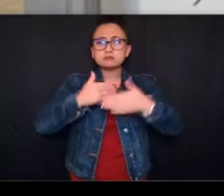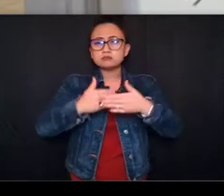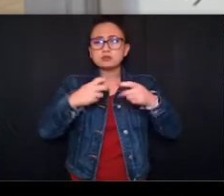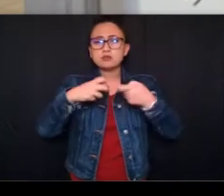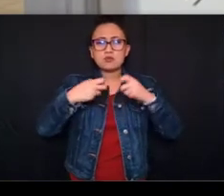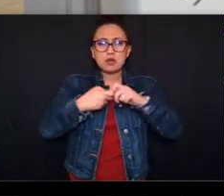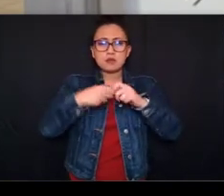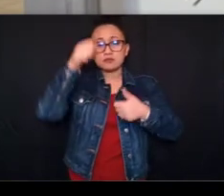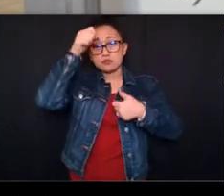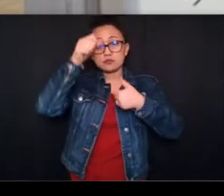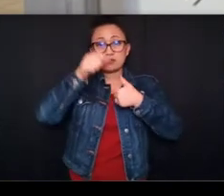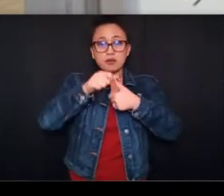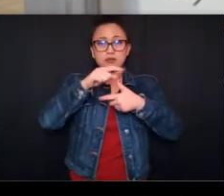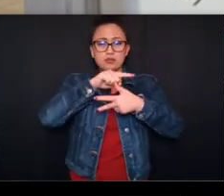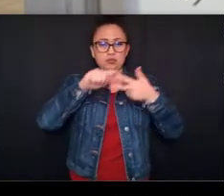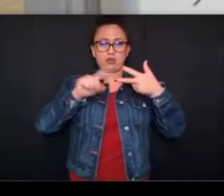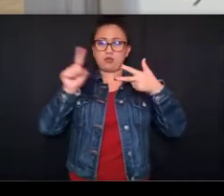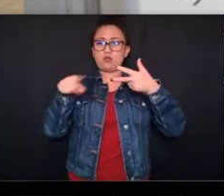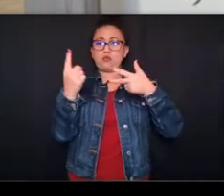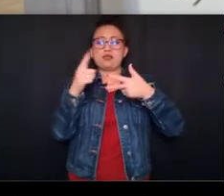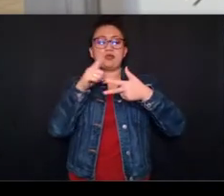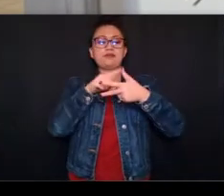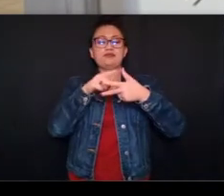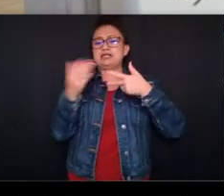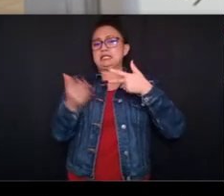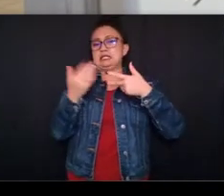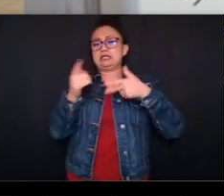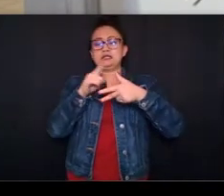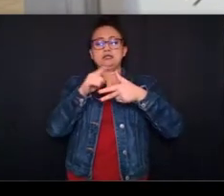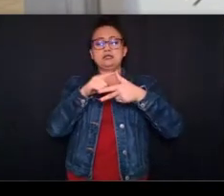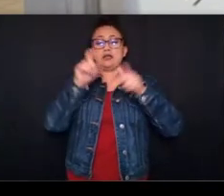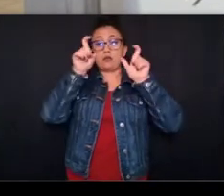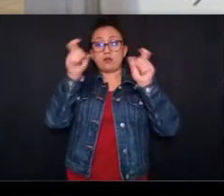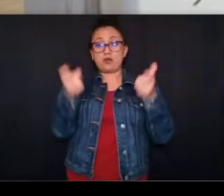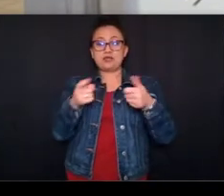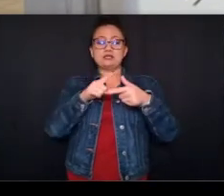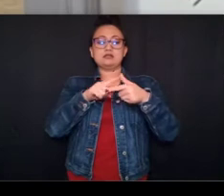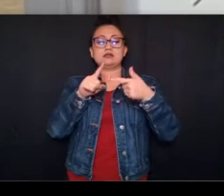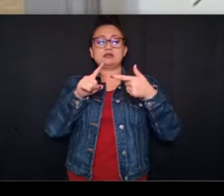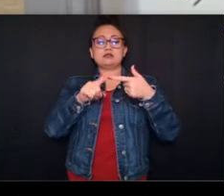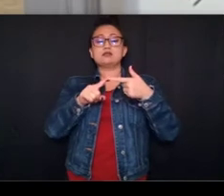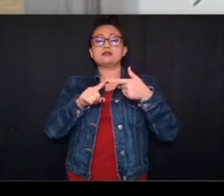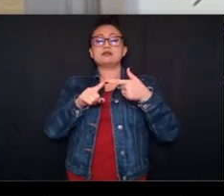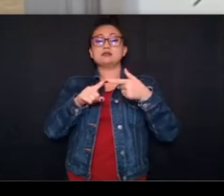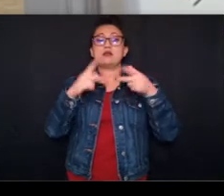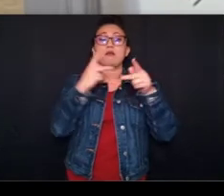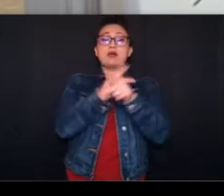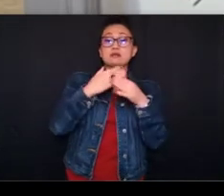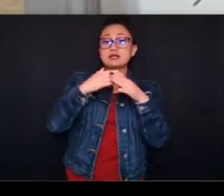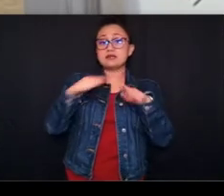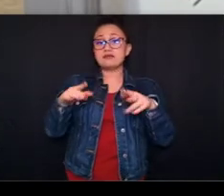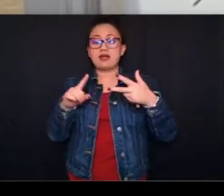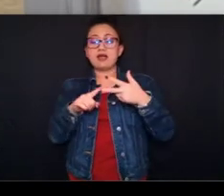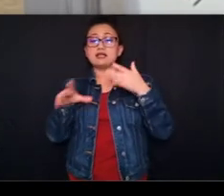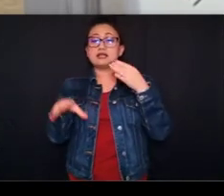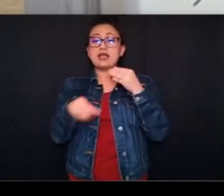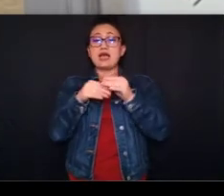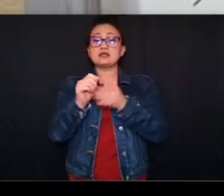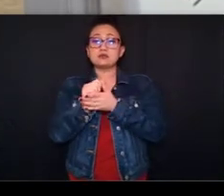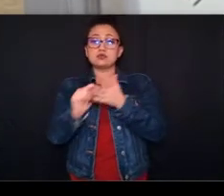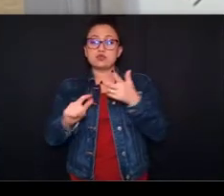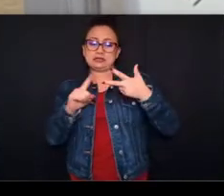easy. Do parentheses first, then do multiplying and dividing, then do adding and subtracting. Your adding and subtracting should always come